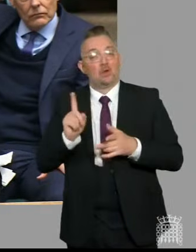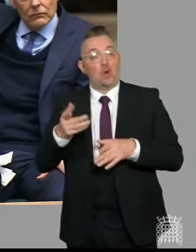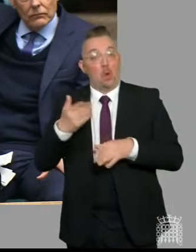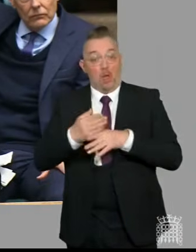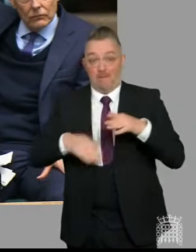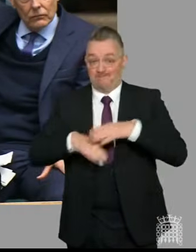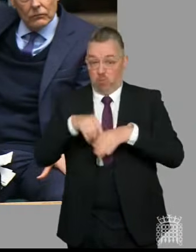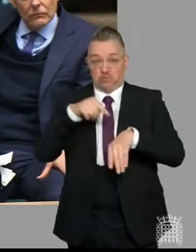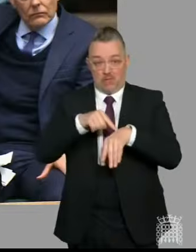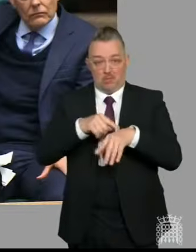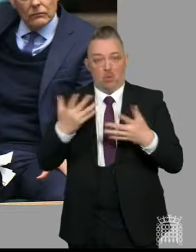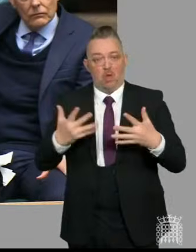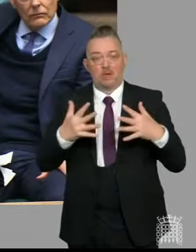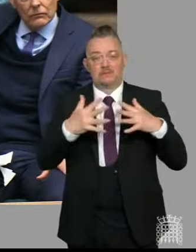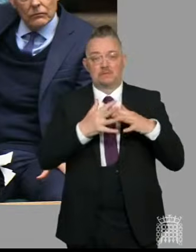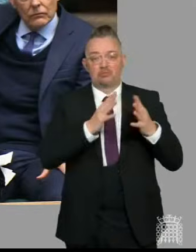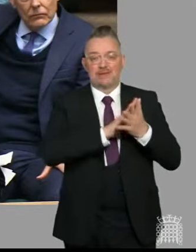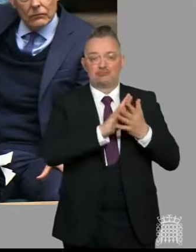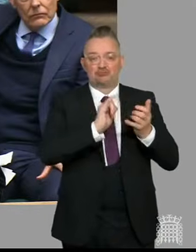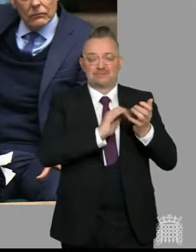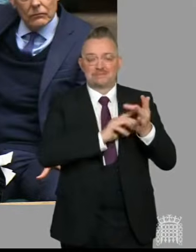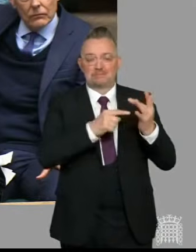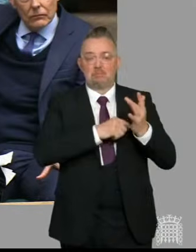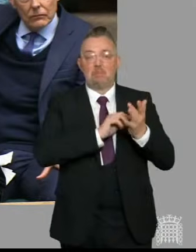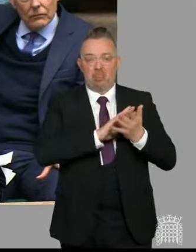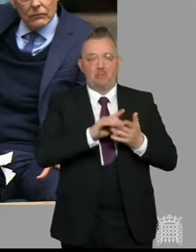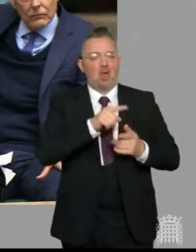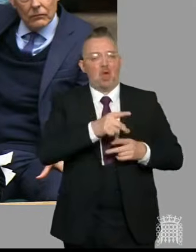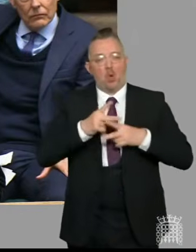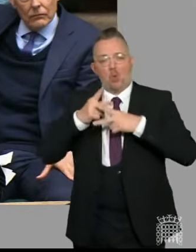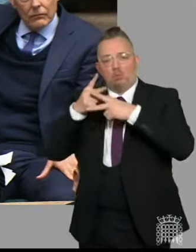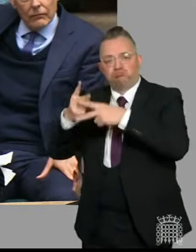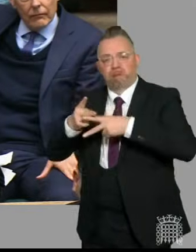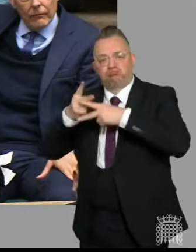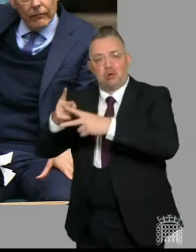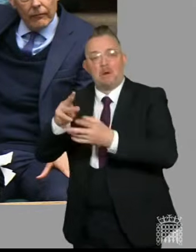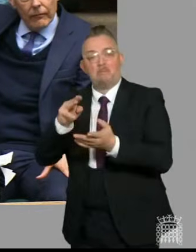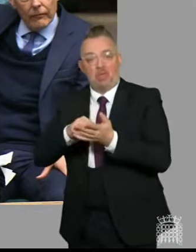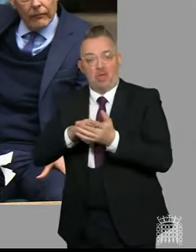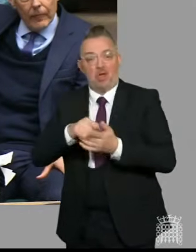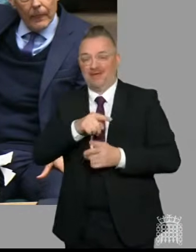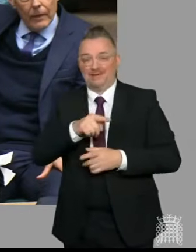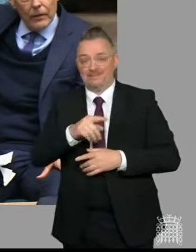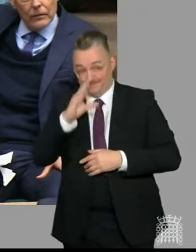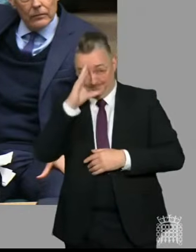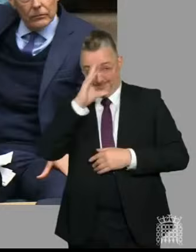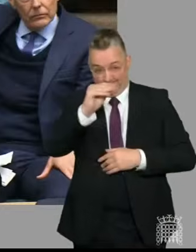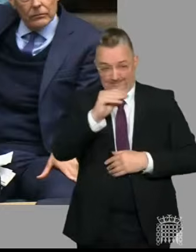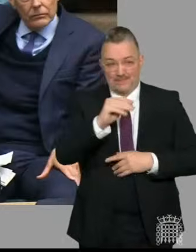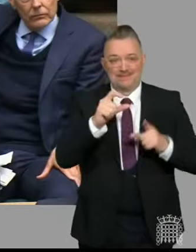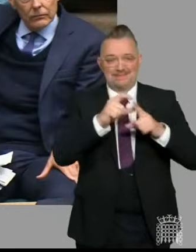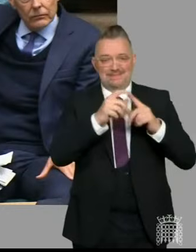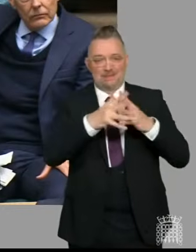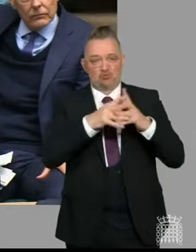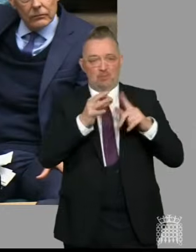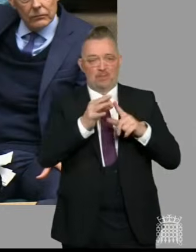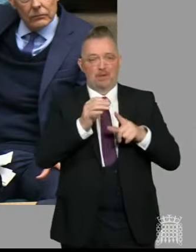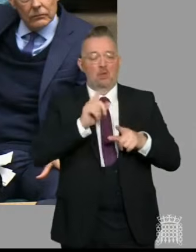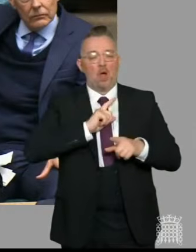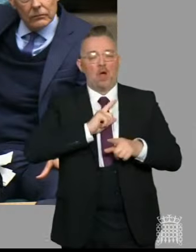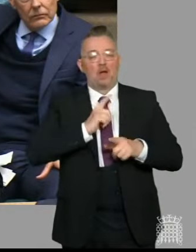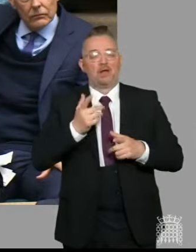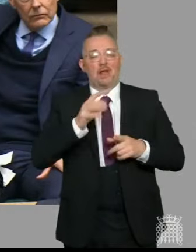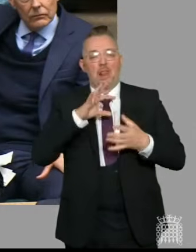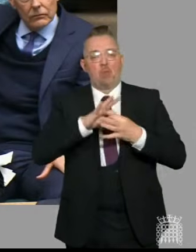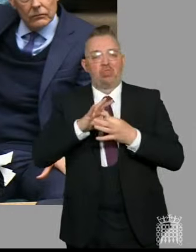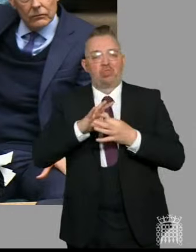DWP informed so that she wouldn't be overpaid carers allowance. But because of a DWP blunder, she now faces a bill